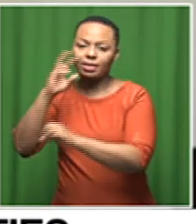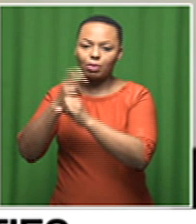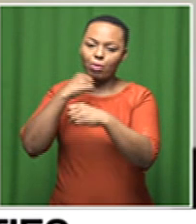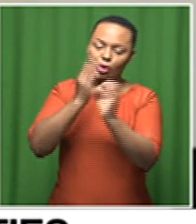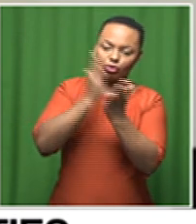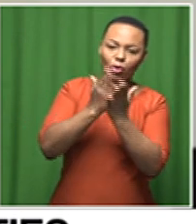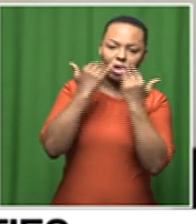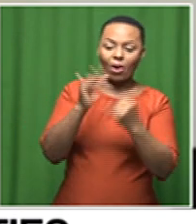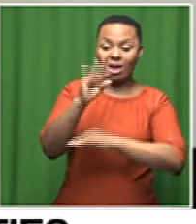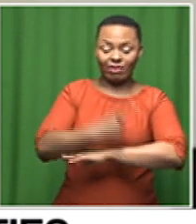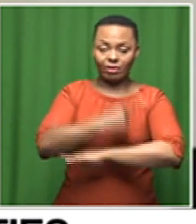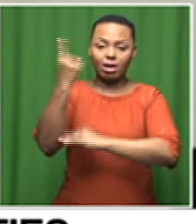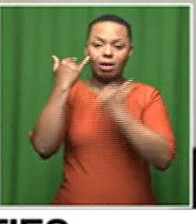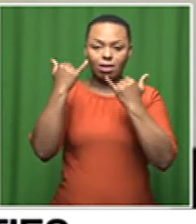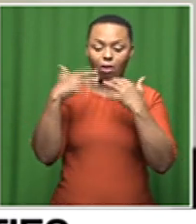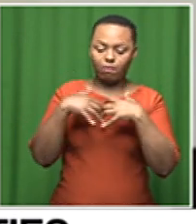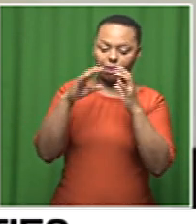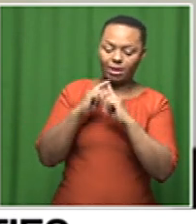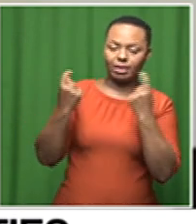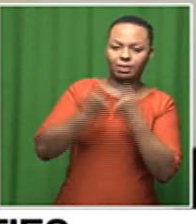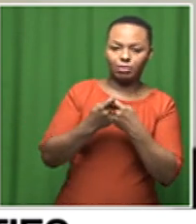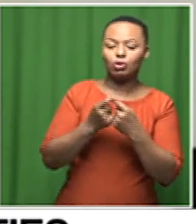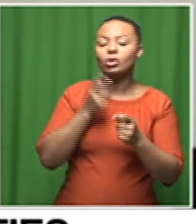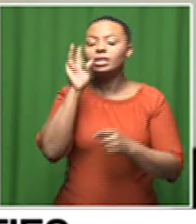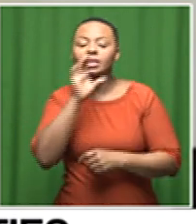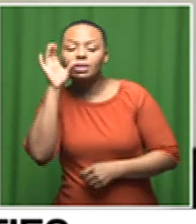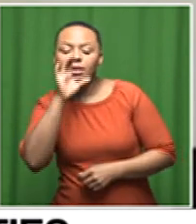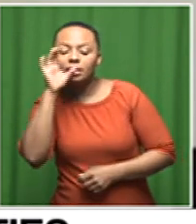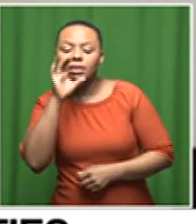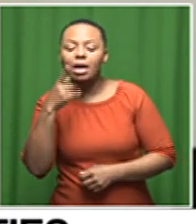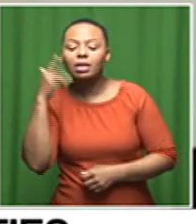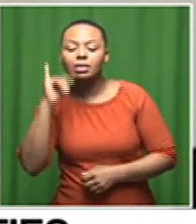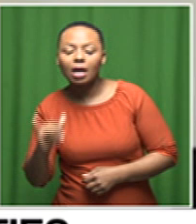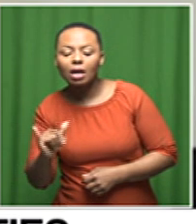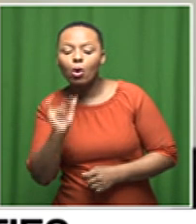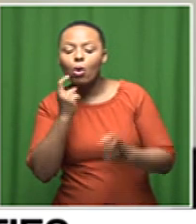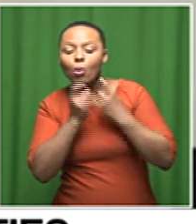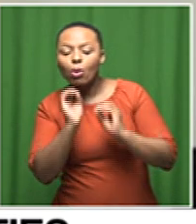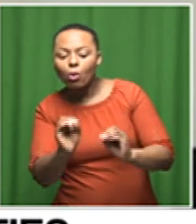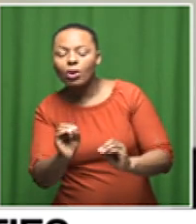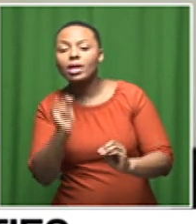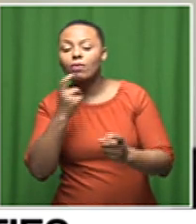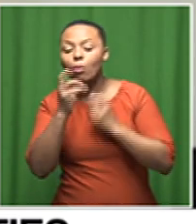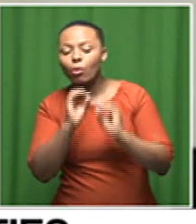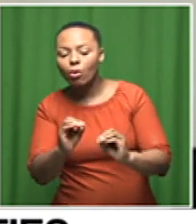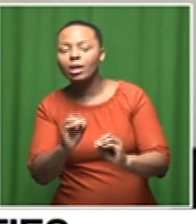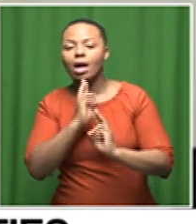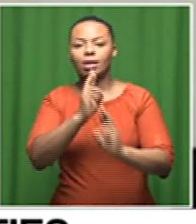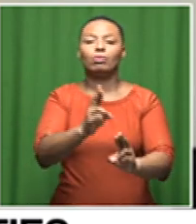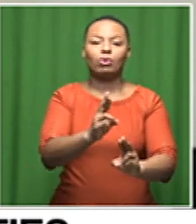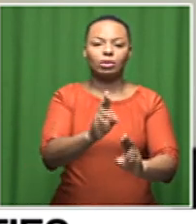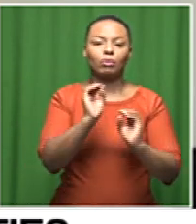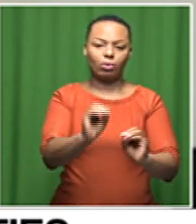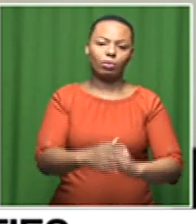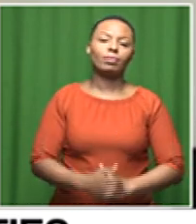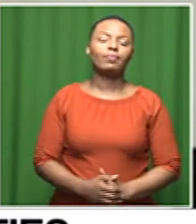basis, we follow up on those complaints, and we make sure that they are being attended to as soon as possible.